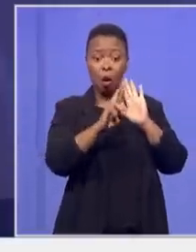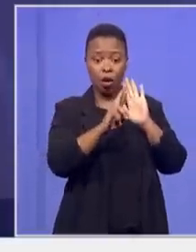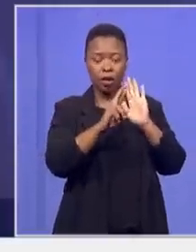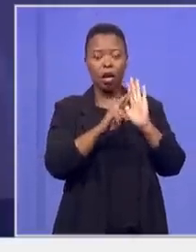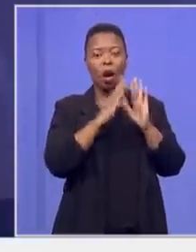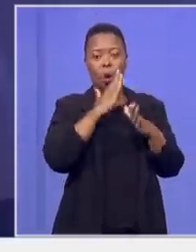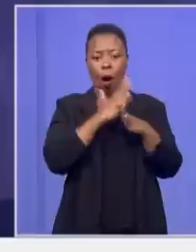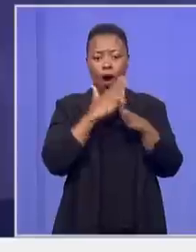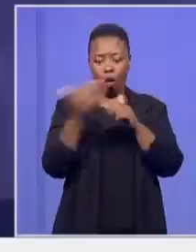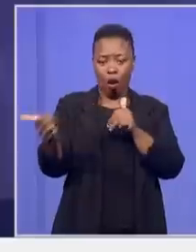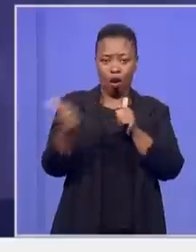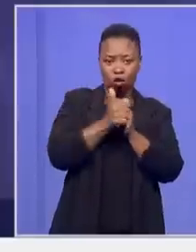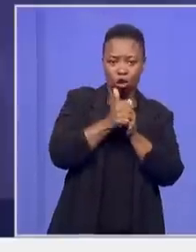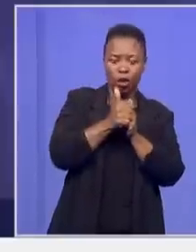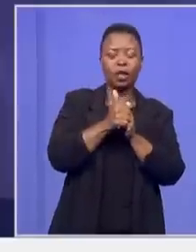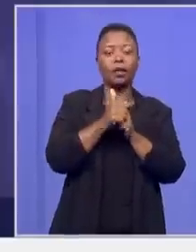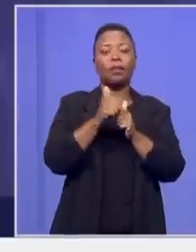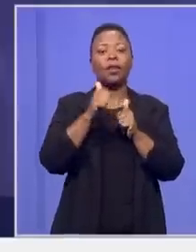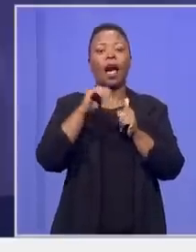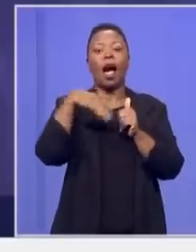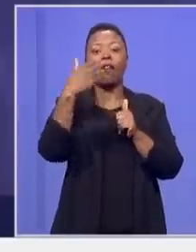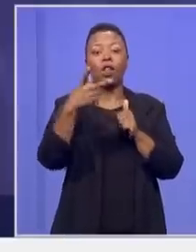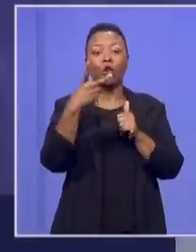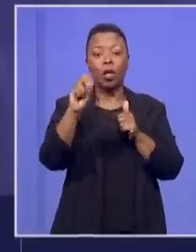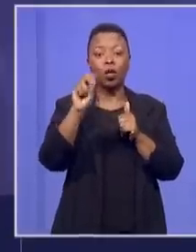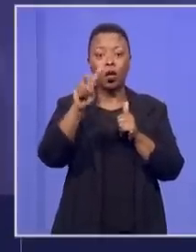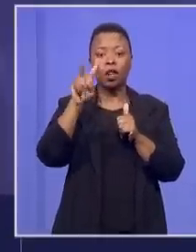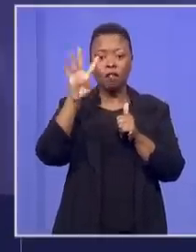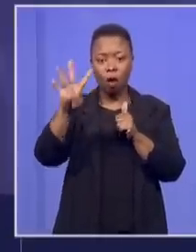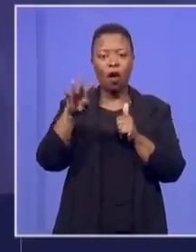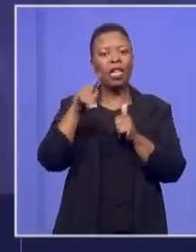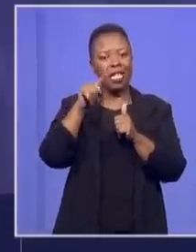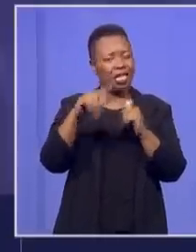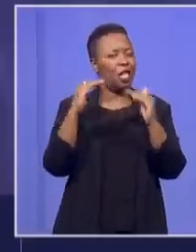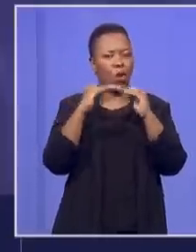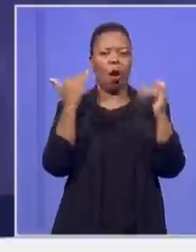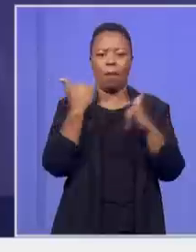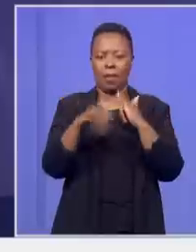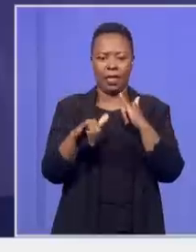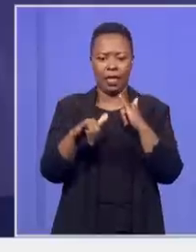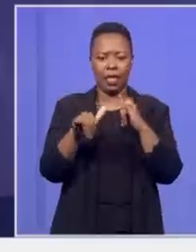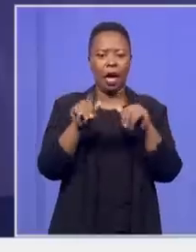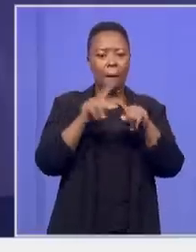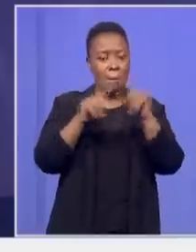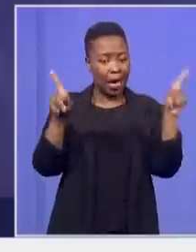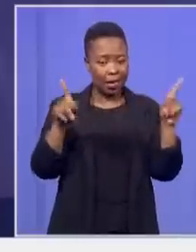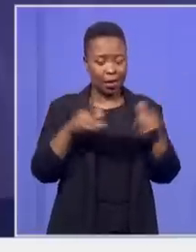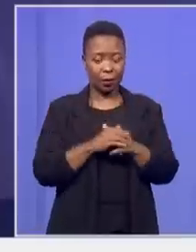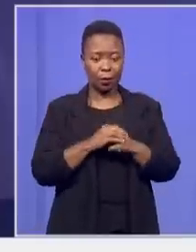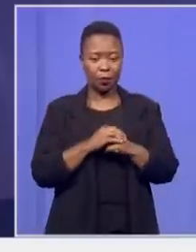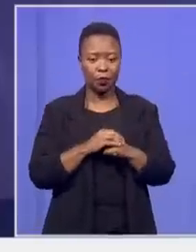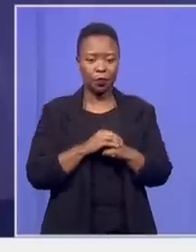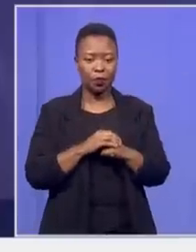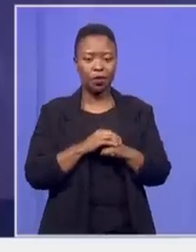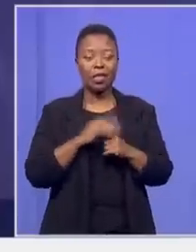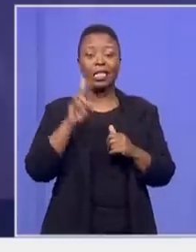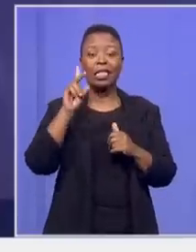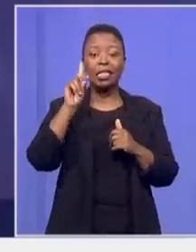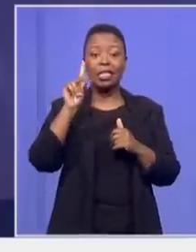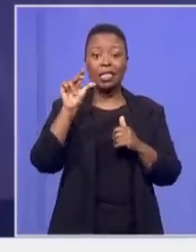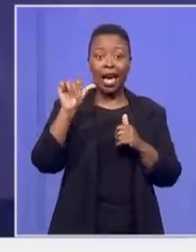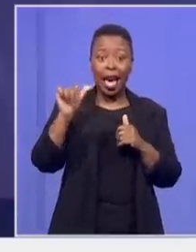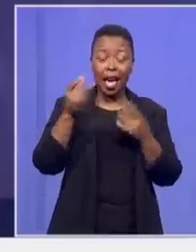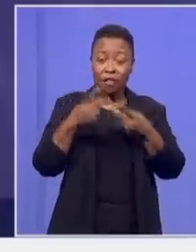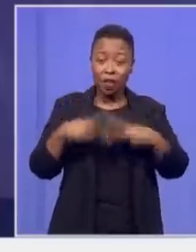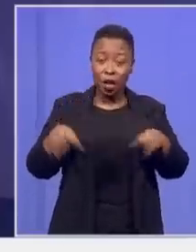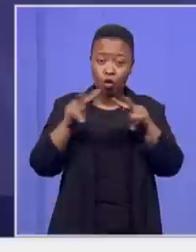coalition governments after 2024 are equally mistaken. But as long as it is DA values,